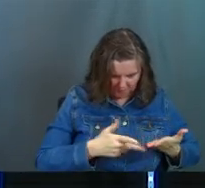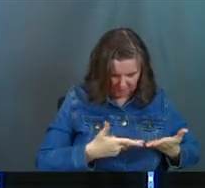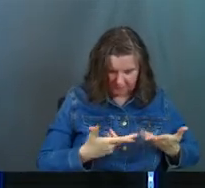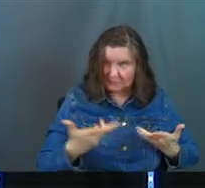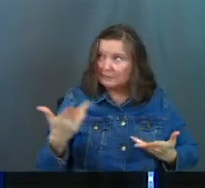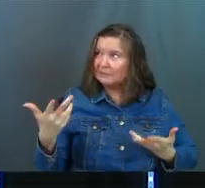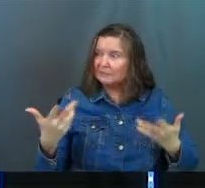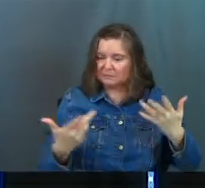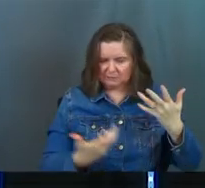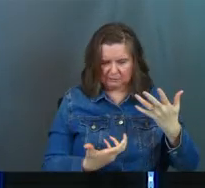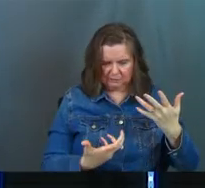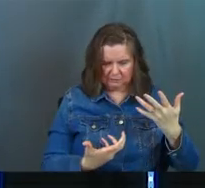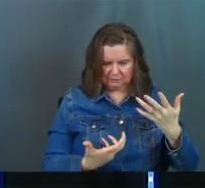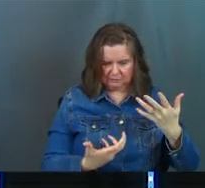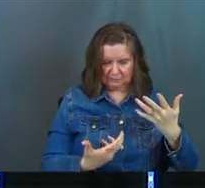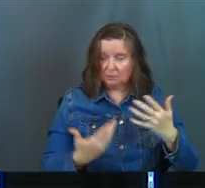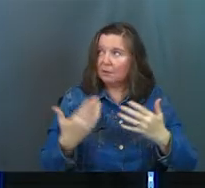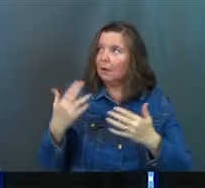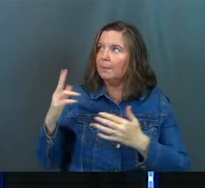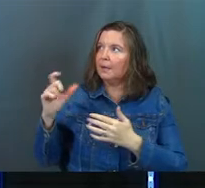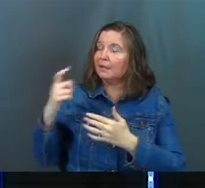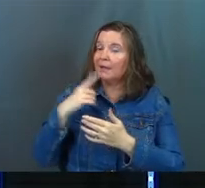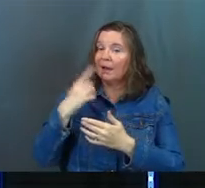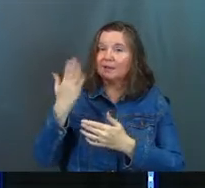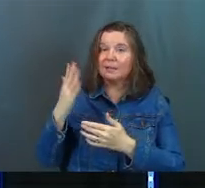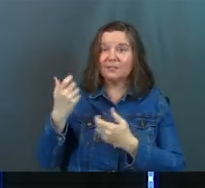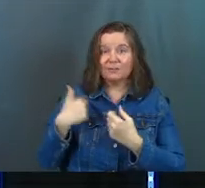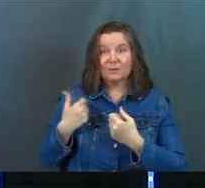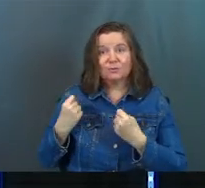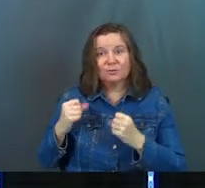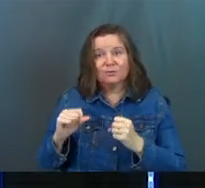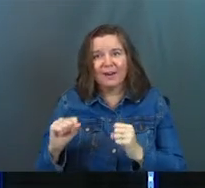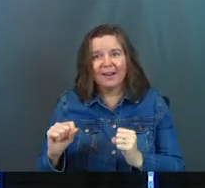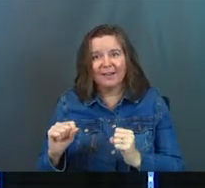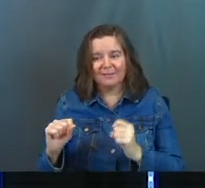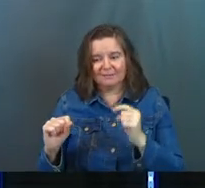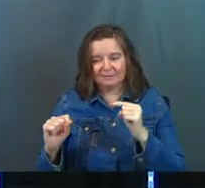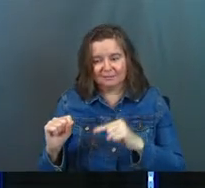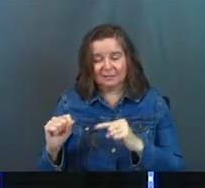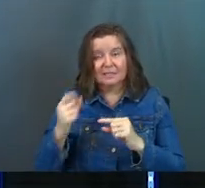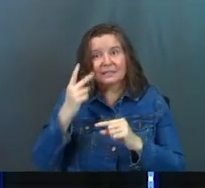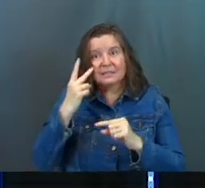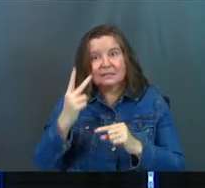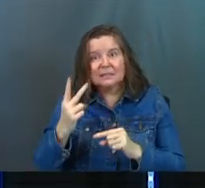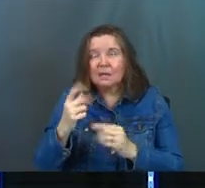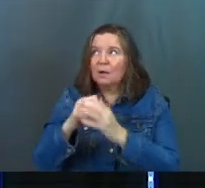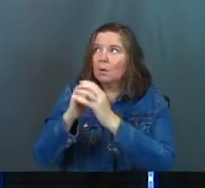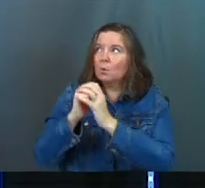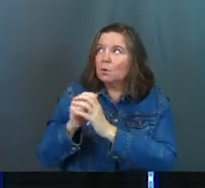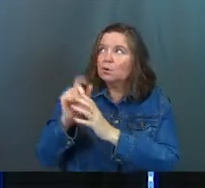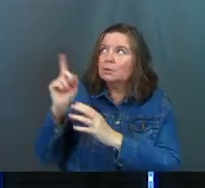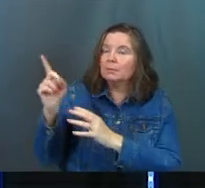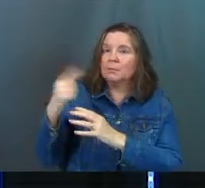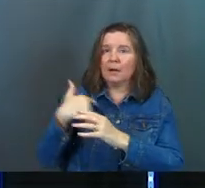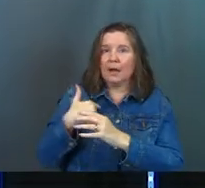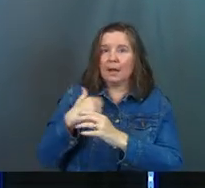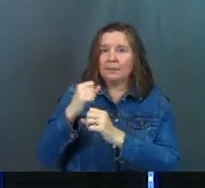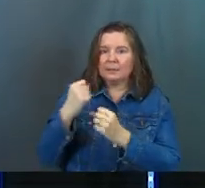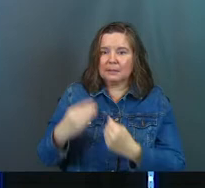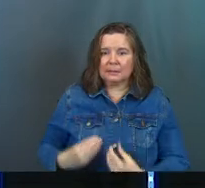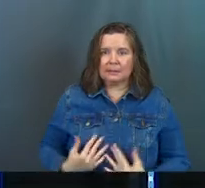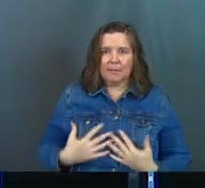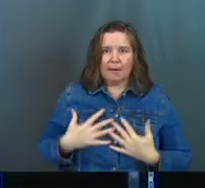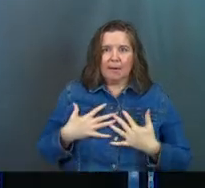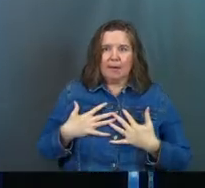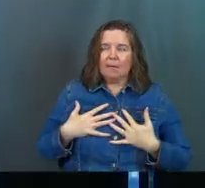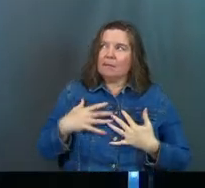holy. But shouldn't I at least try? Shouldn't I see God? Shouldn't I worship him? Shouldn't I be inspired